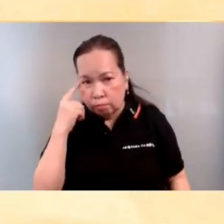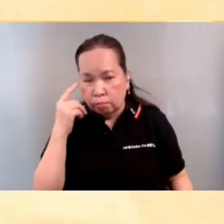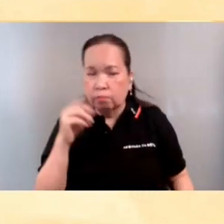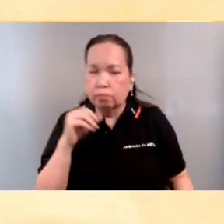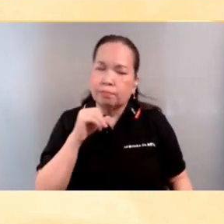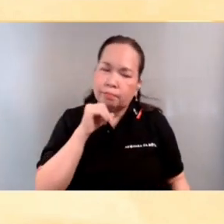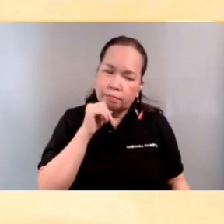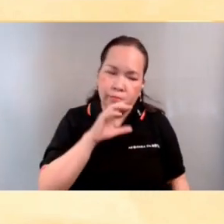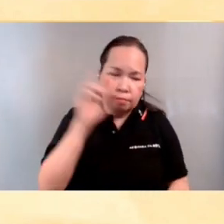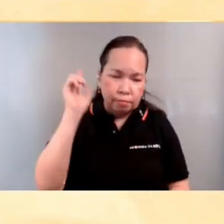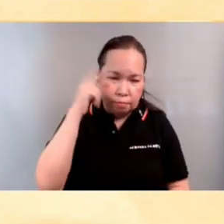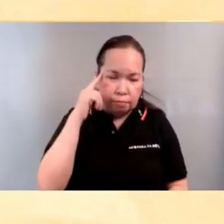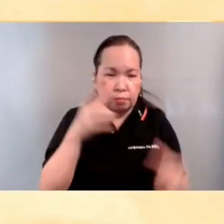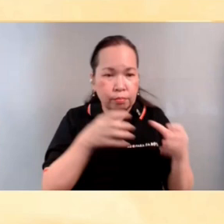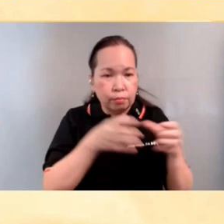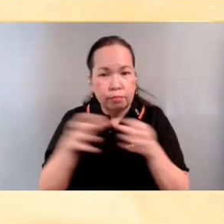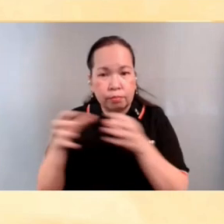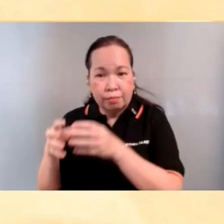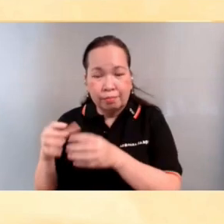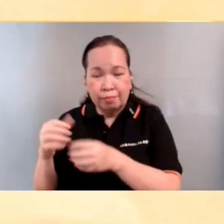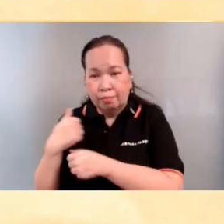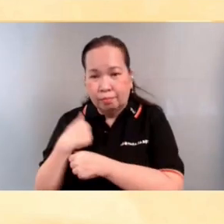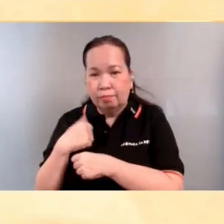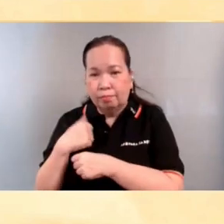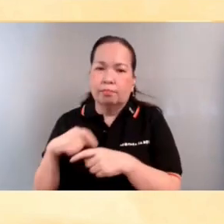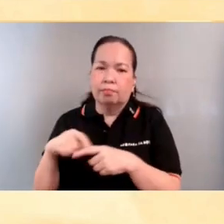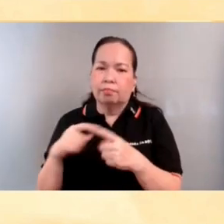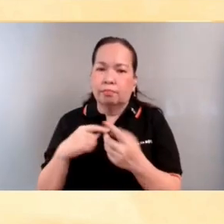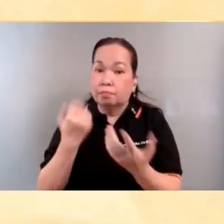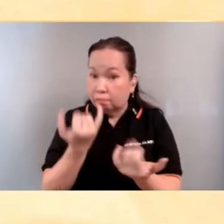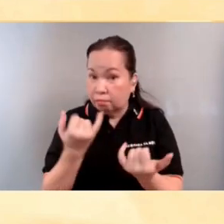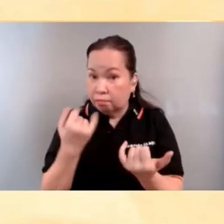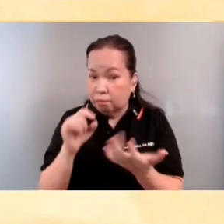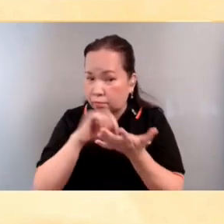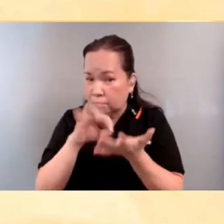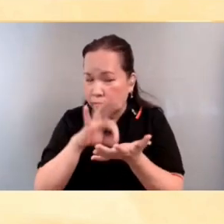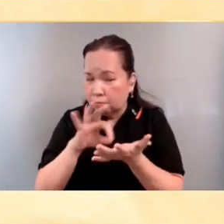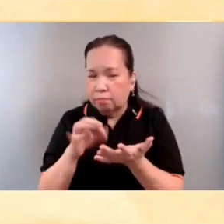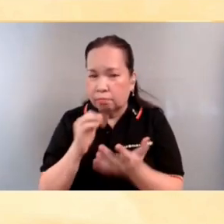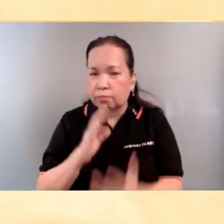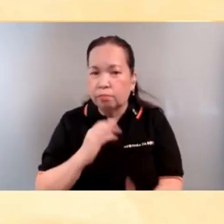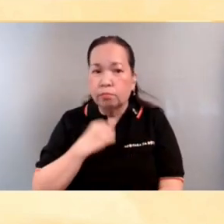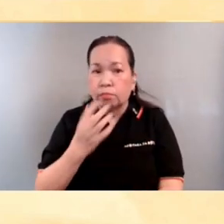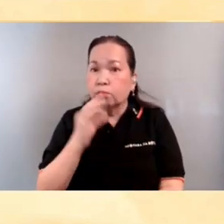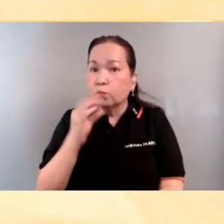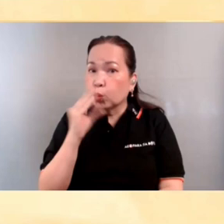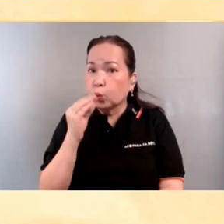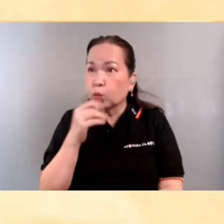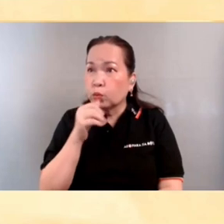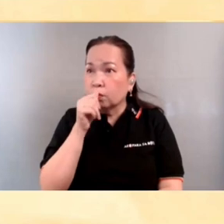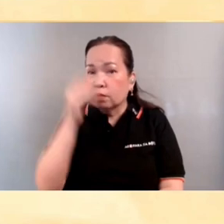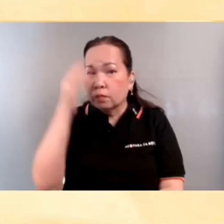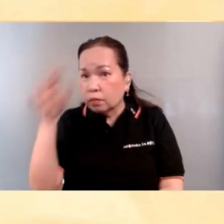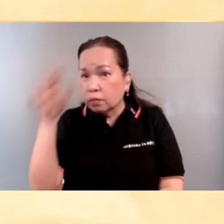groups. And these are just the official reported cases and exclude those that remain unreported